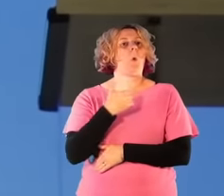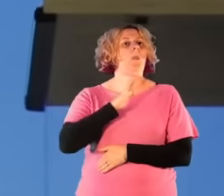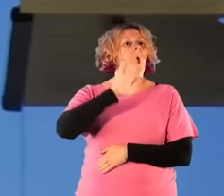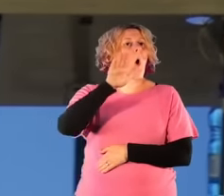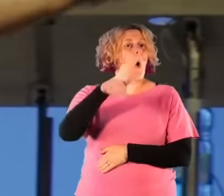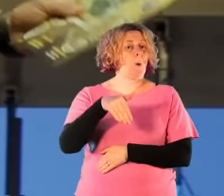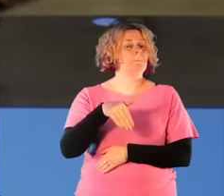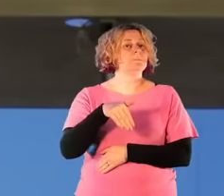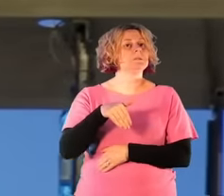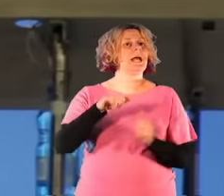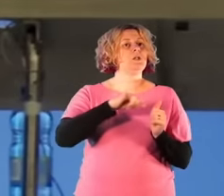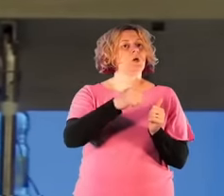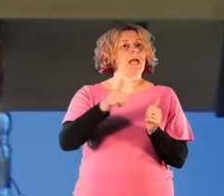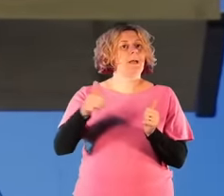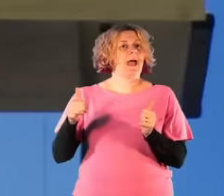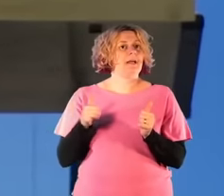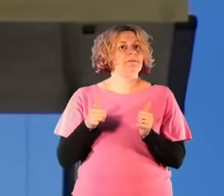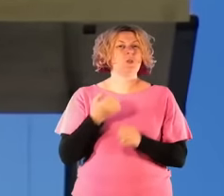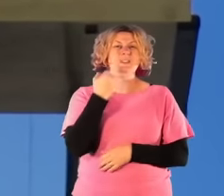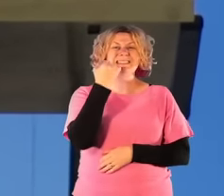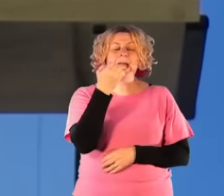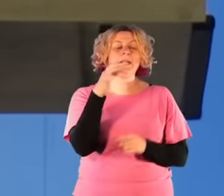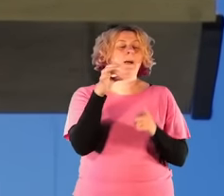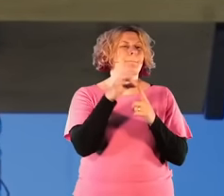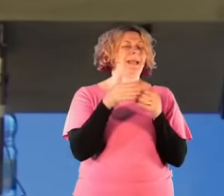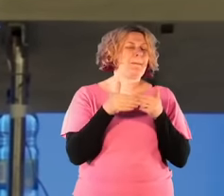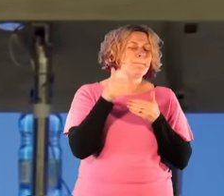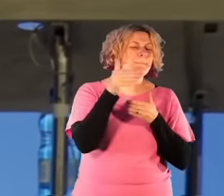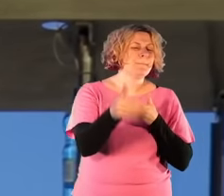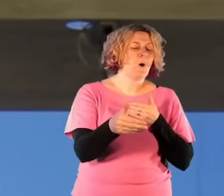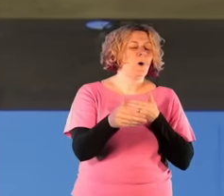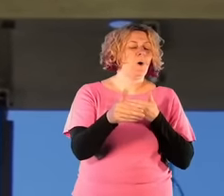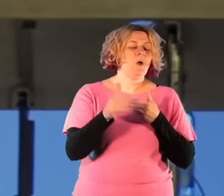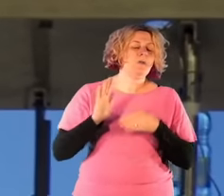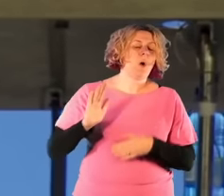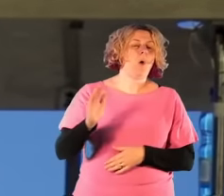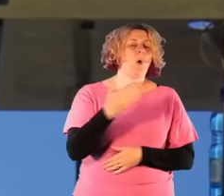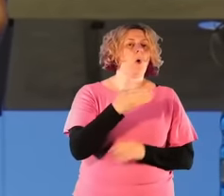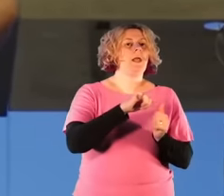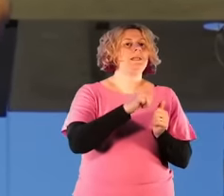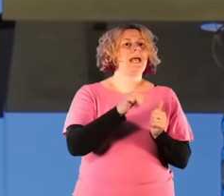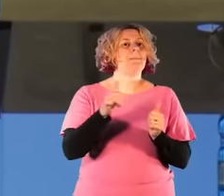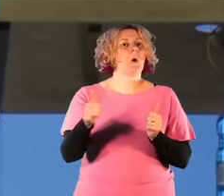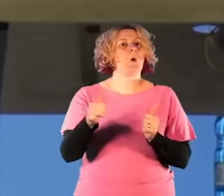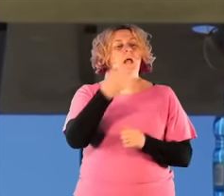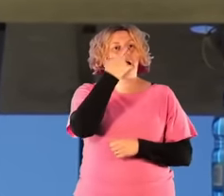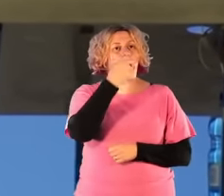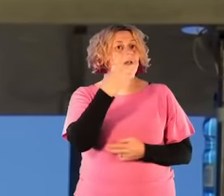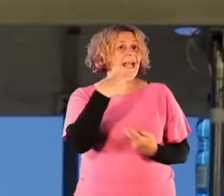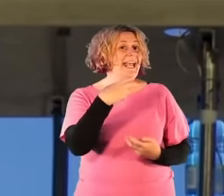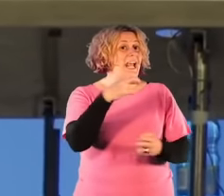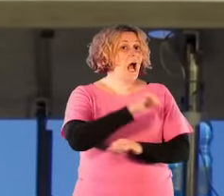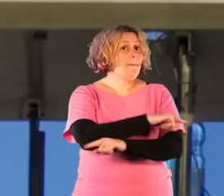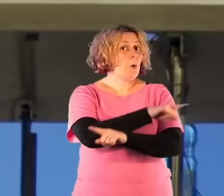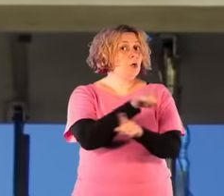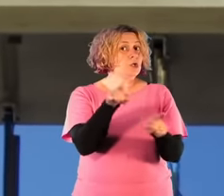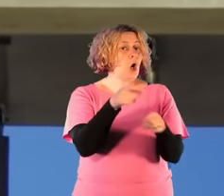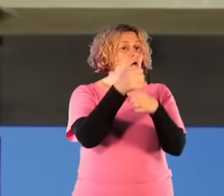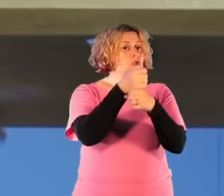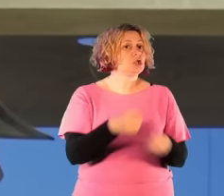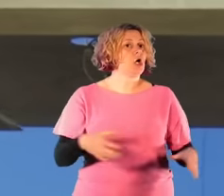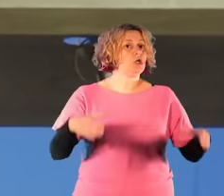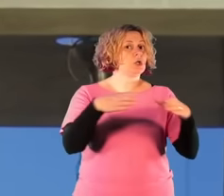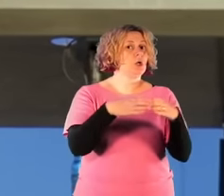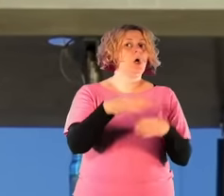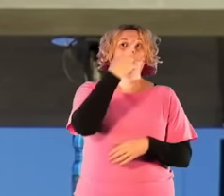more, your whole neighborhood could hear about your church, because we can also customize for your church with perhaps